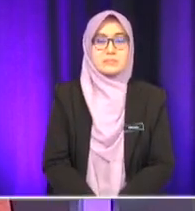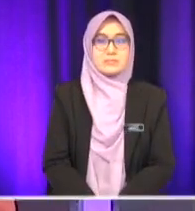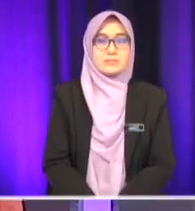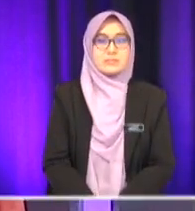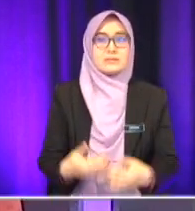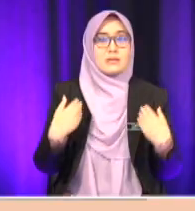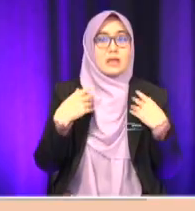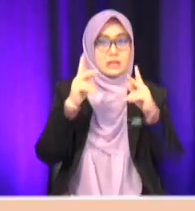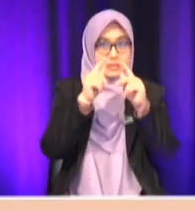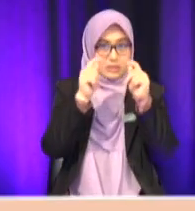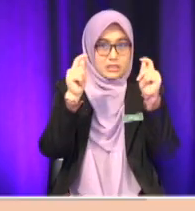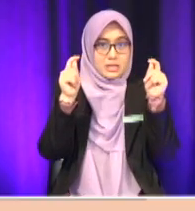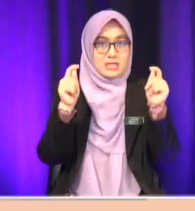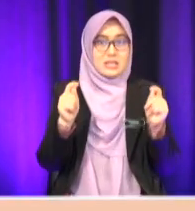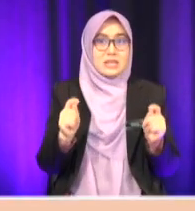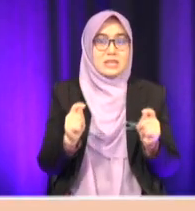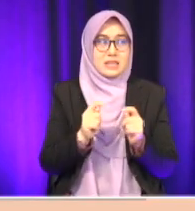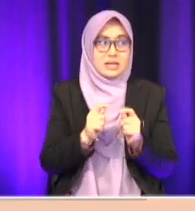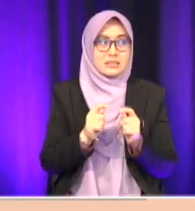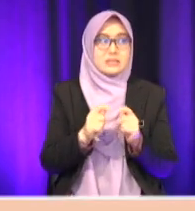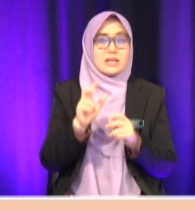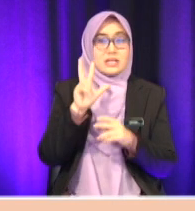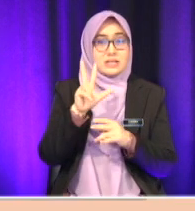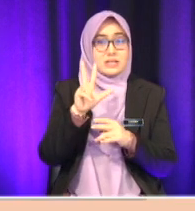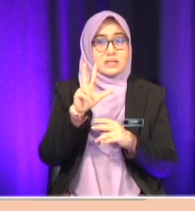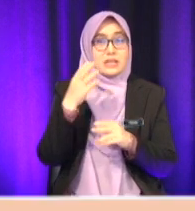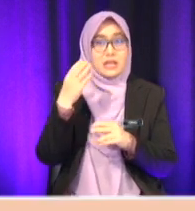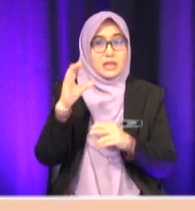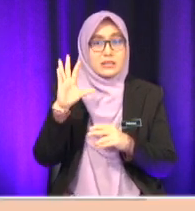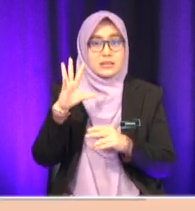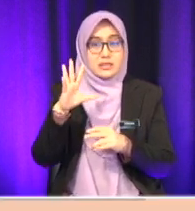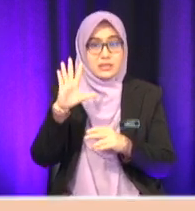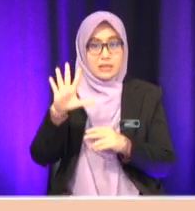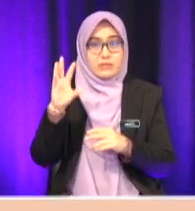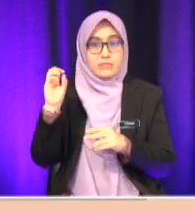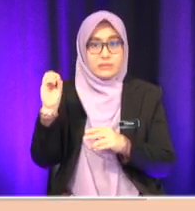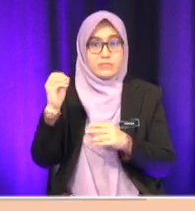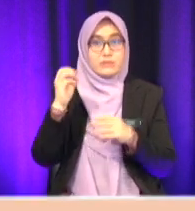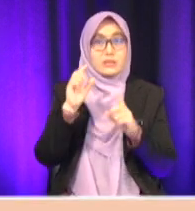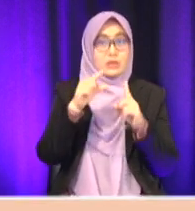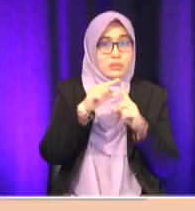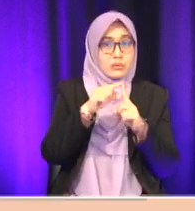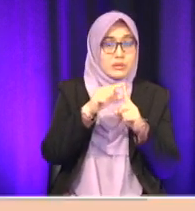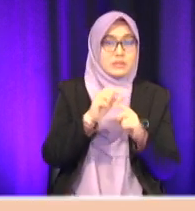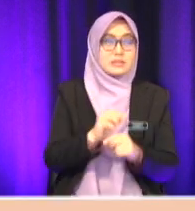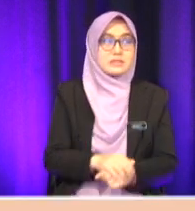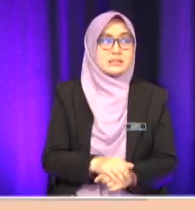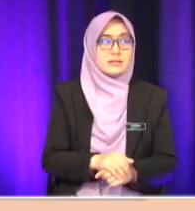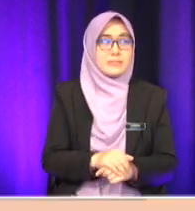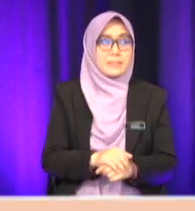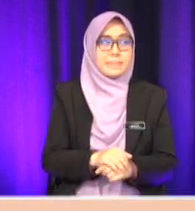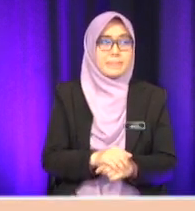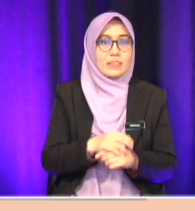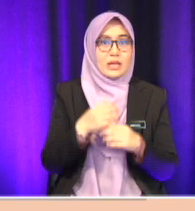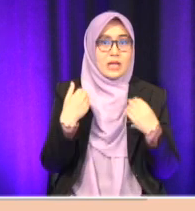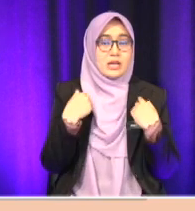of no more than 370 words, and there are 2 types of tasks for this part. Okay, where